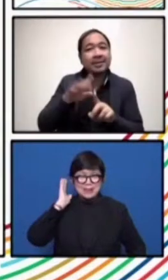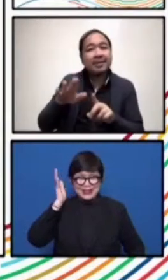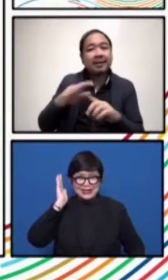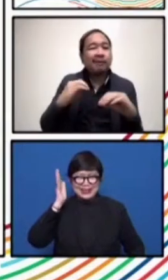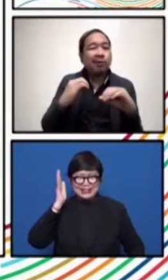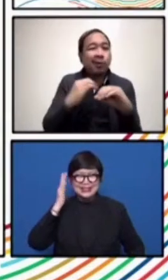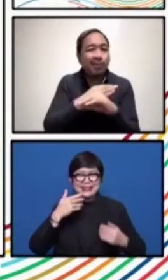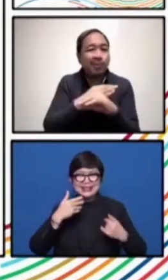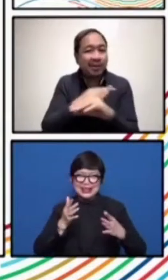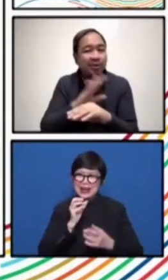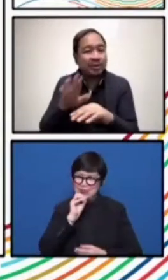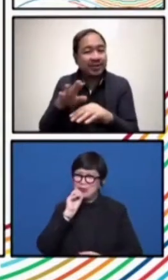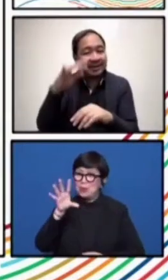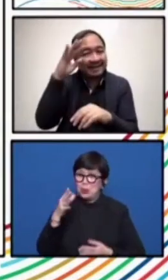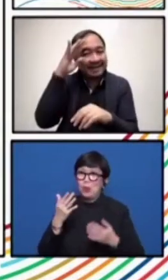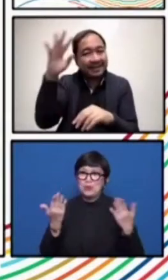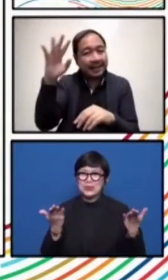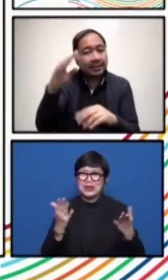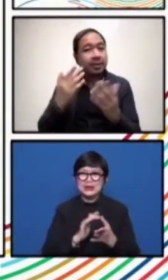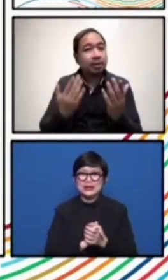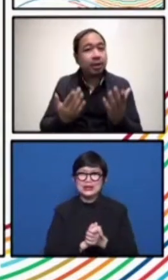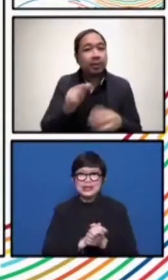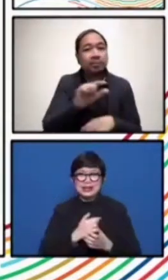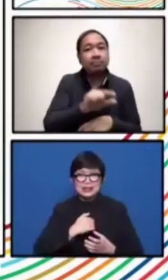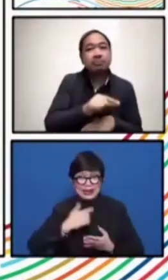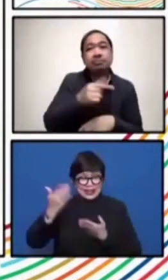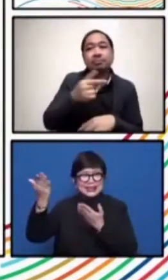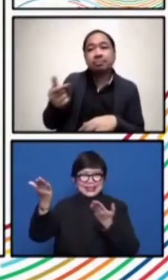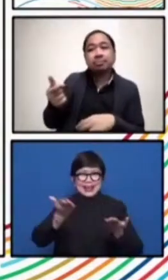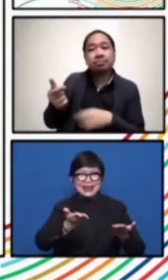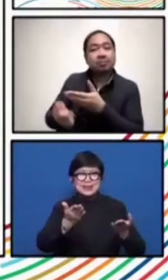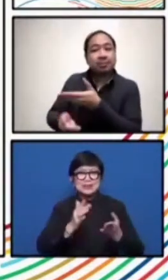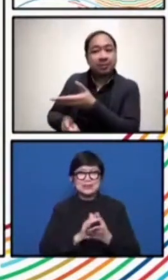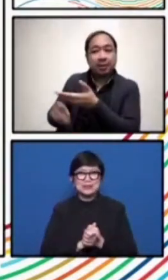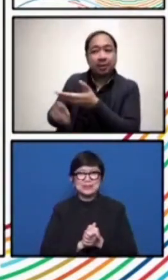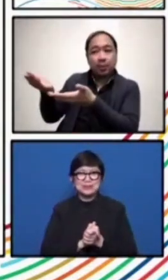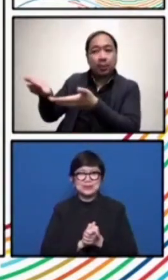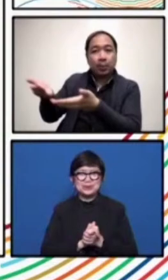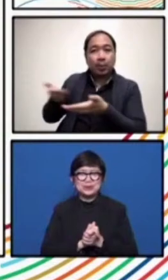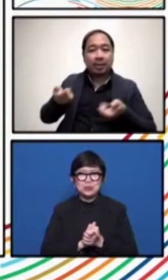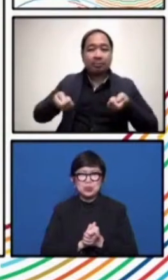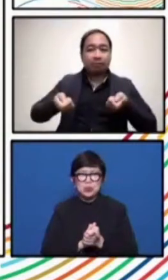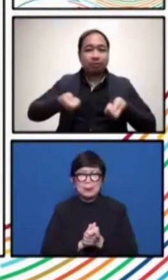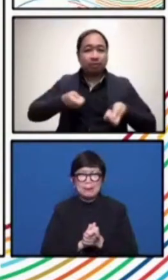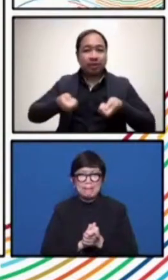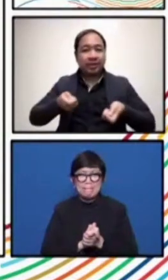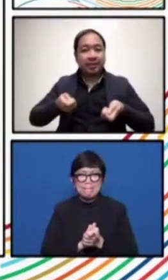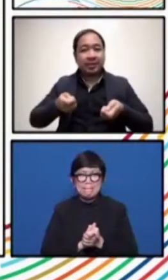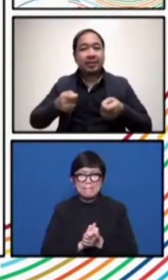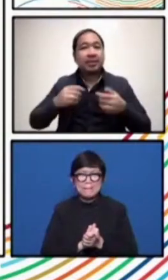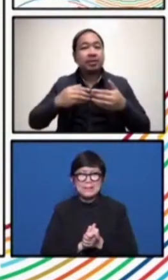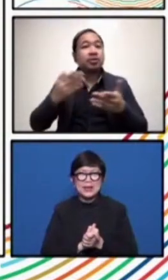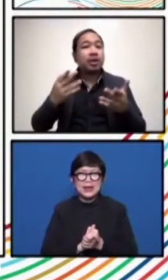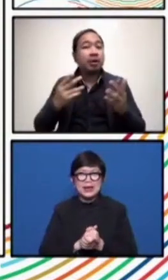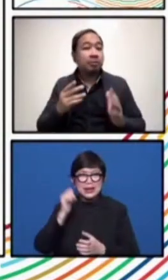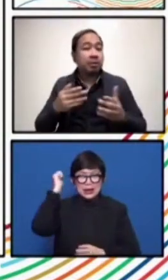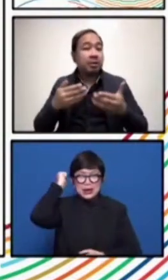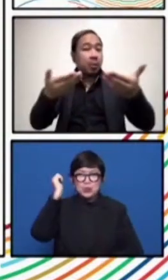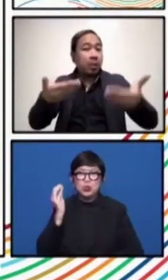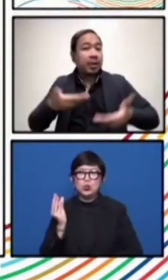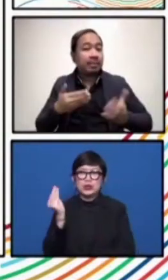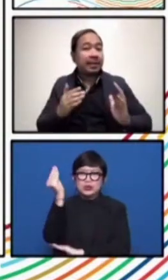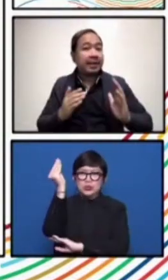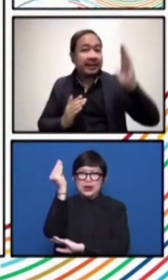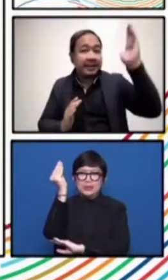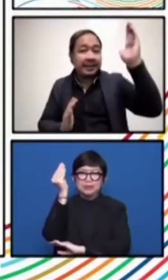for me to hand back uh to hand the the meeting back to the chair to invite interventions from the floor overdue